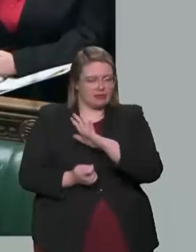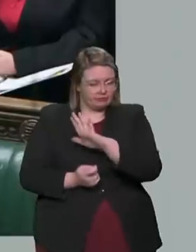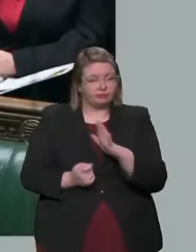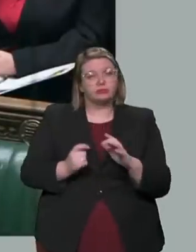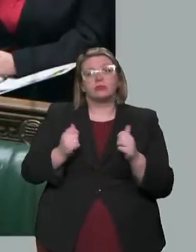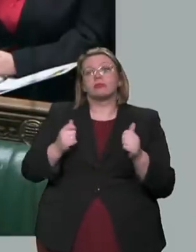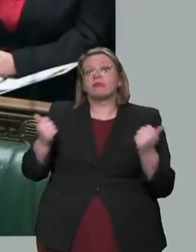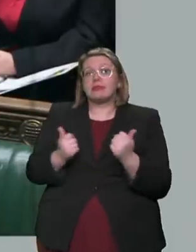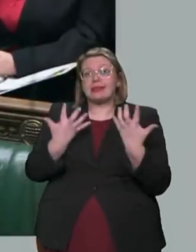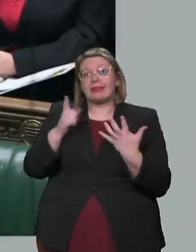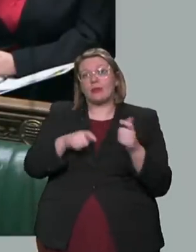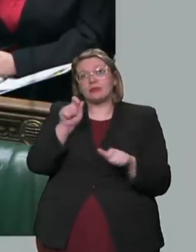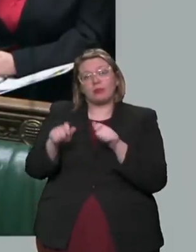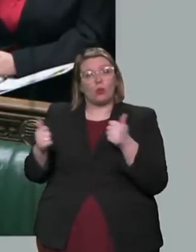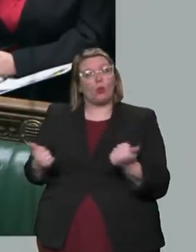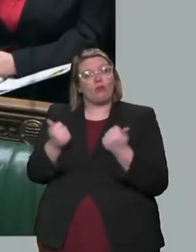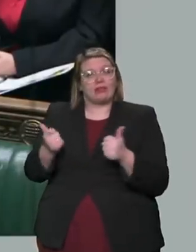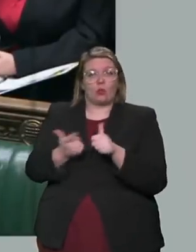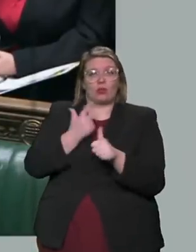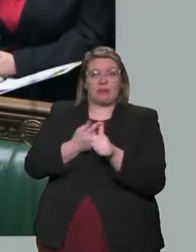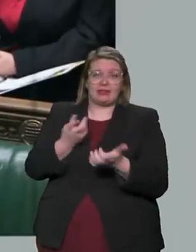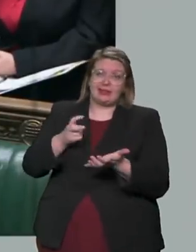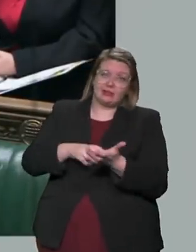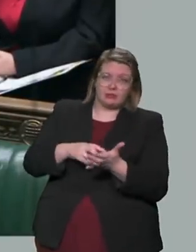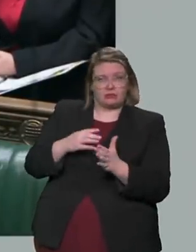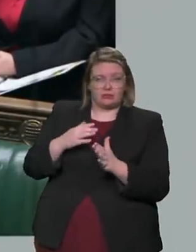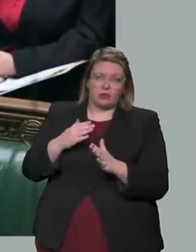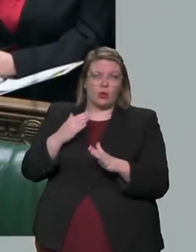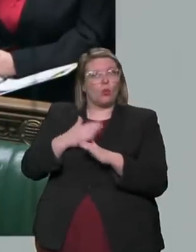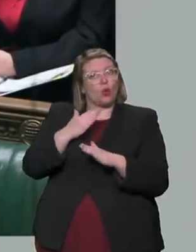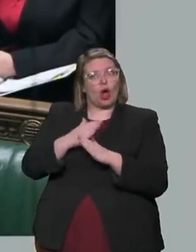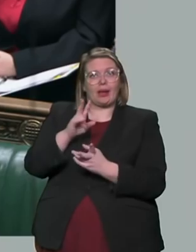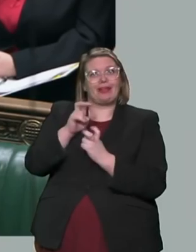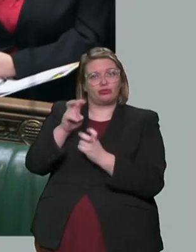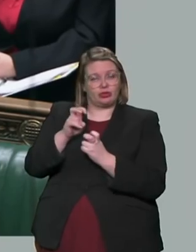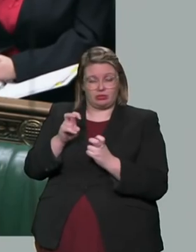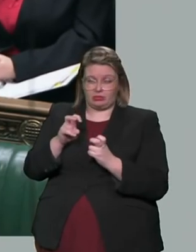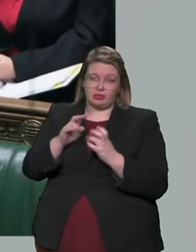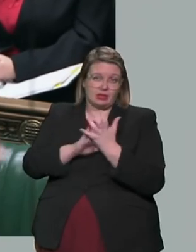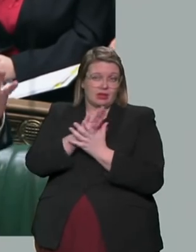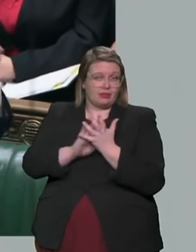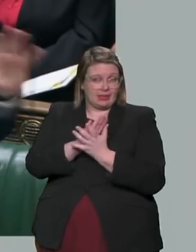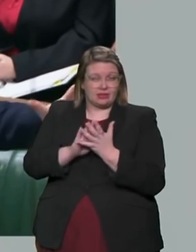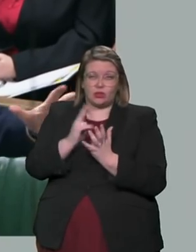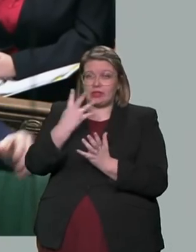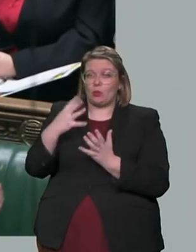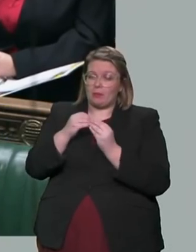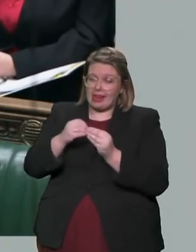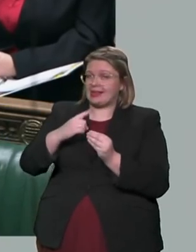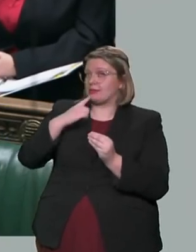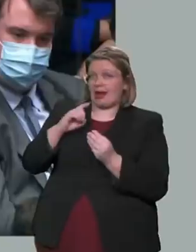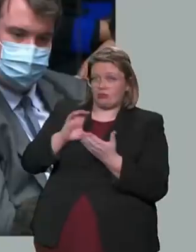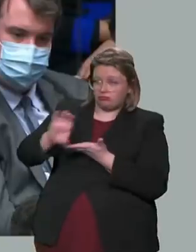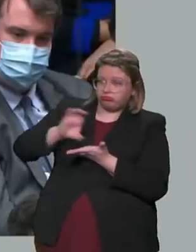workplace pensions already. That's put another 28.4 billion into pensions, so it's a